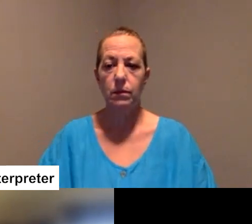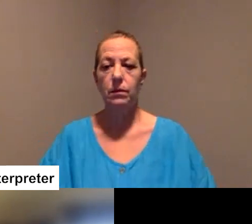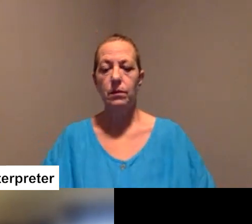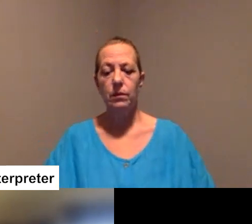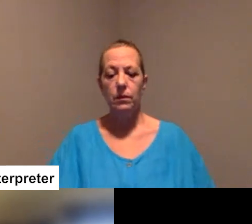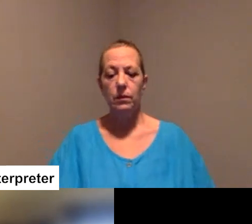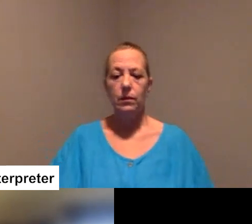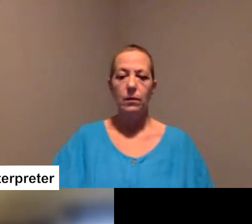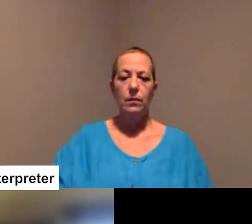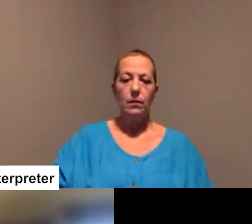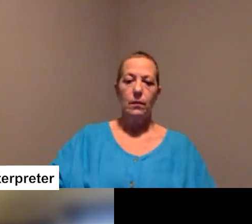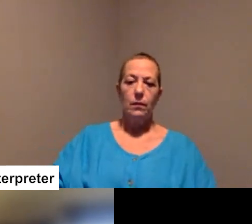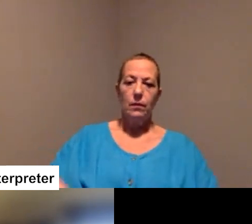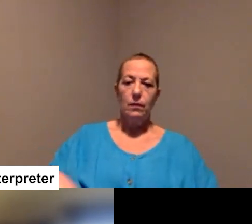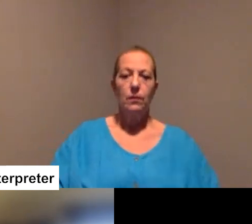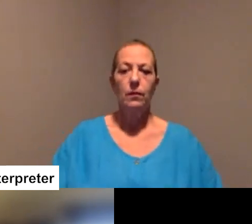United